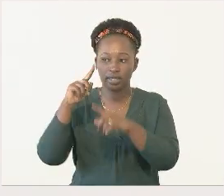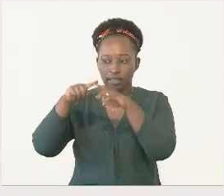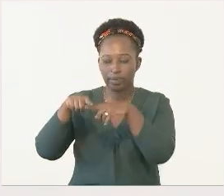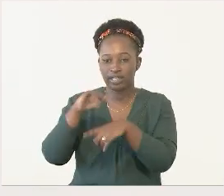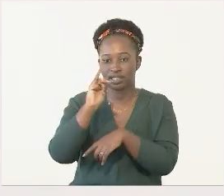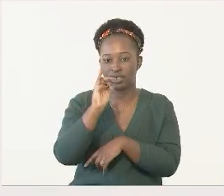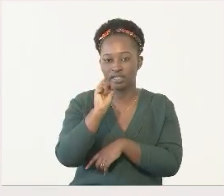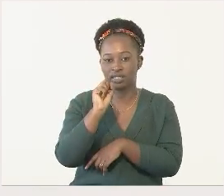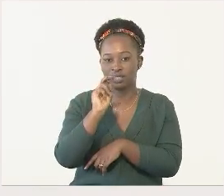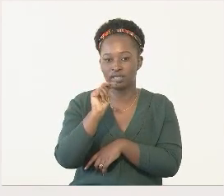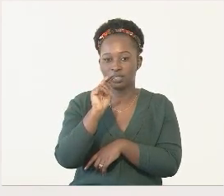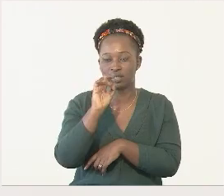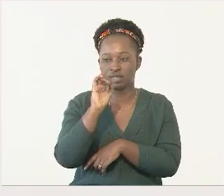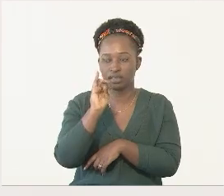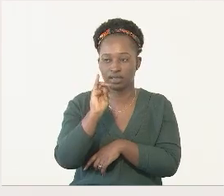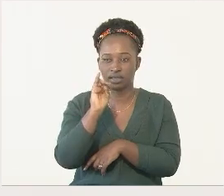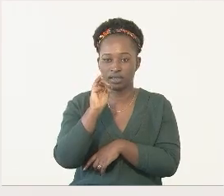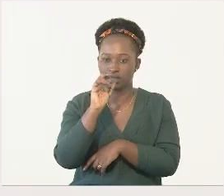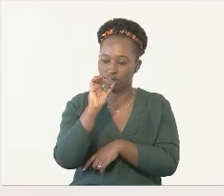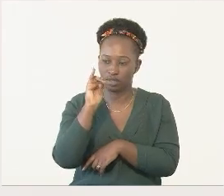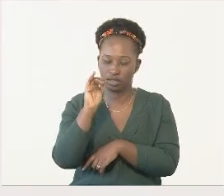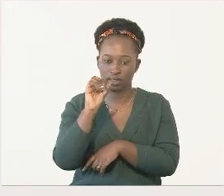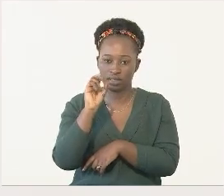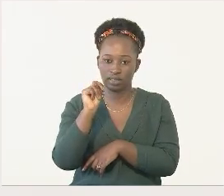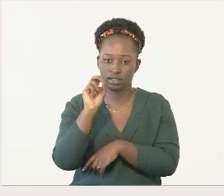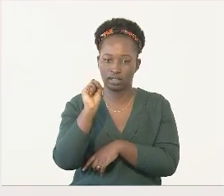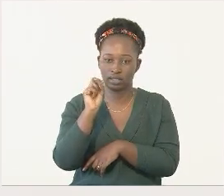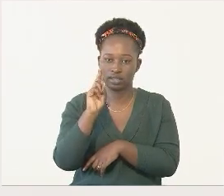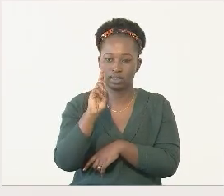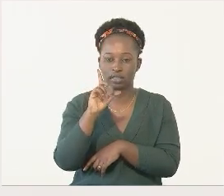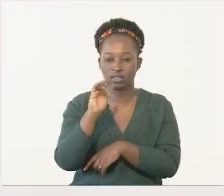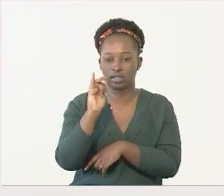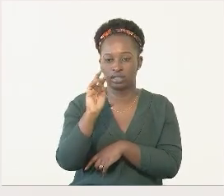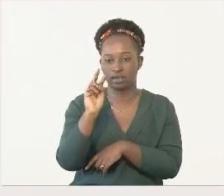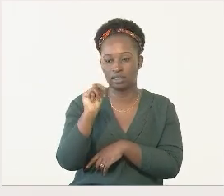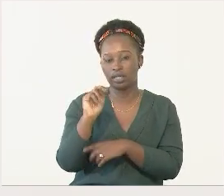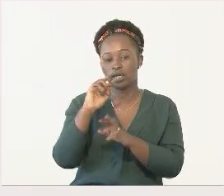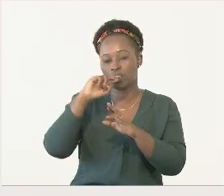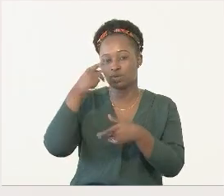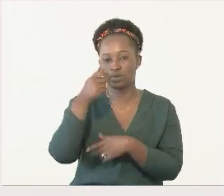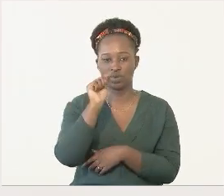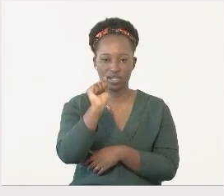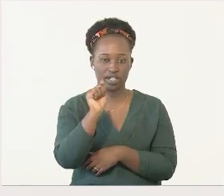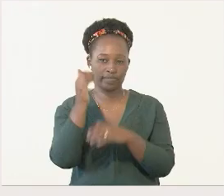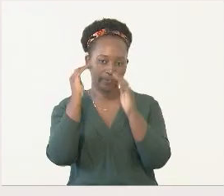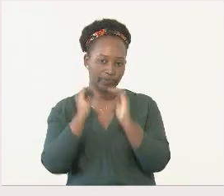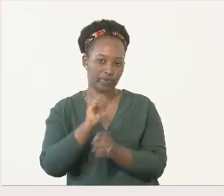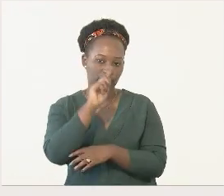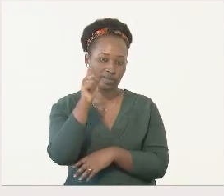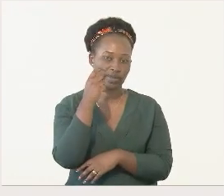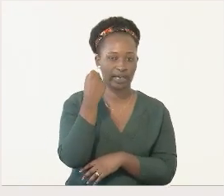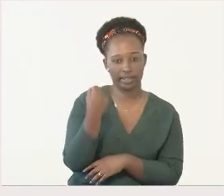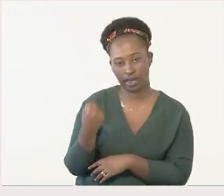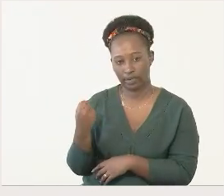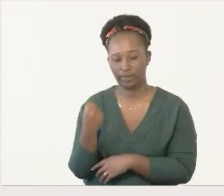the answer is A. We go to mammals are said to be homothermic. What is meant